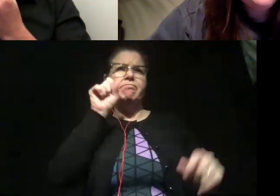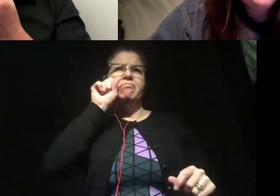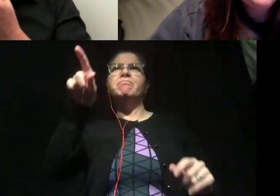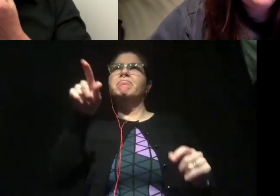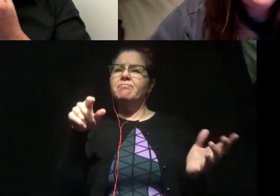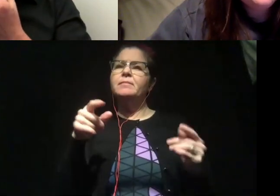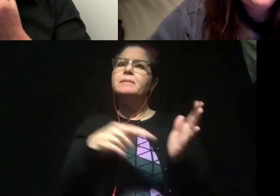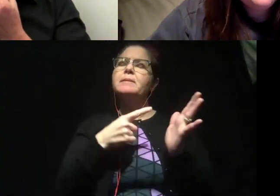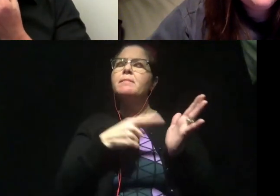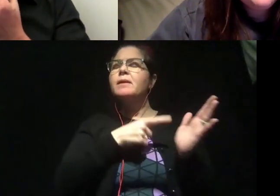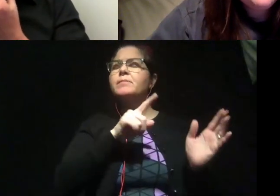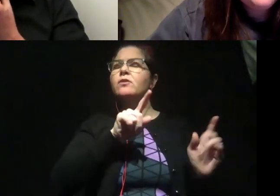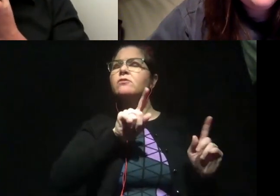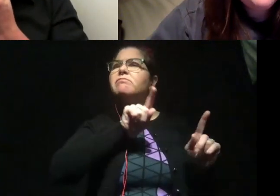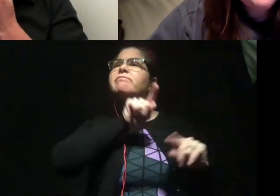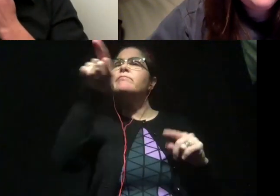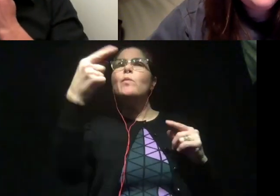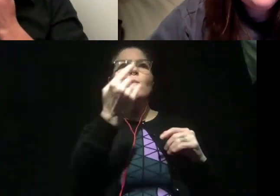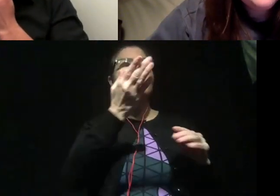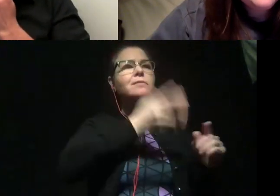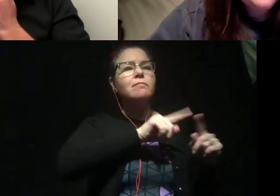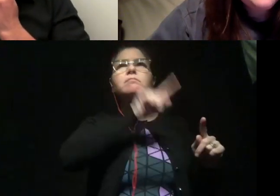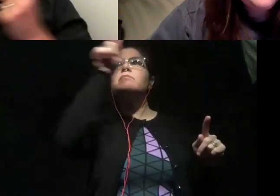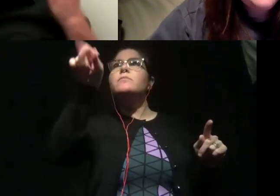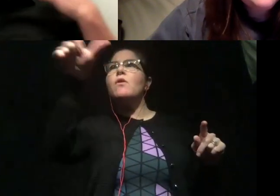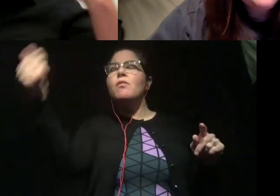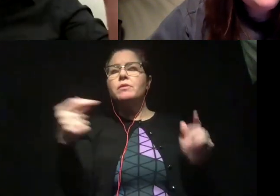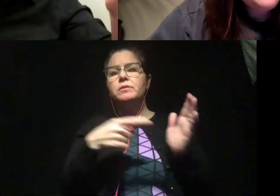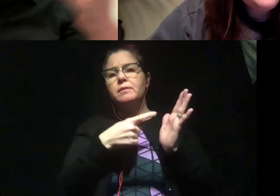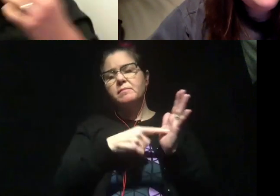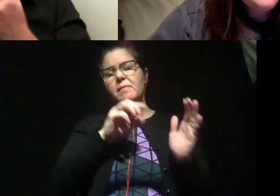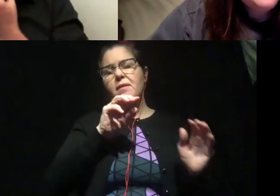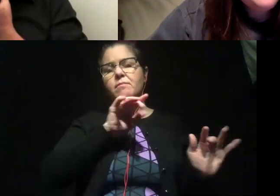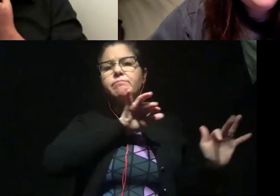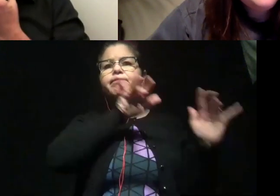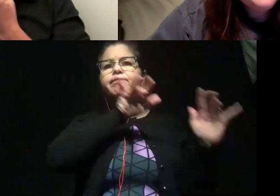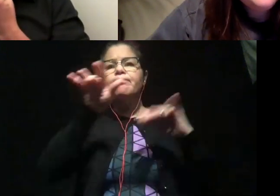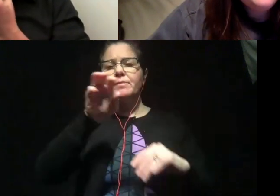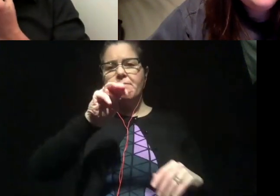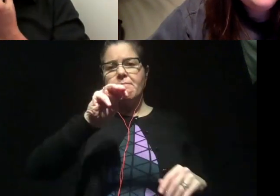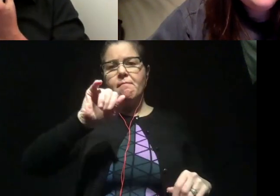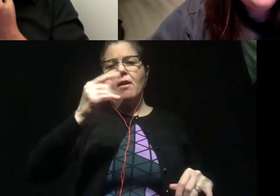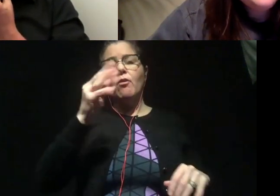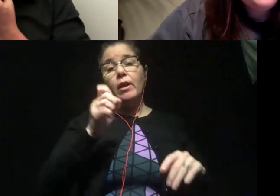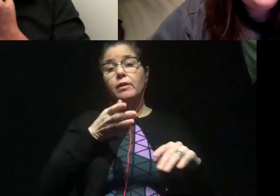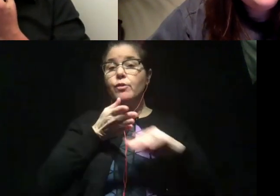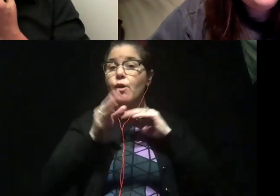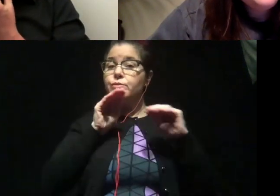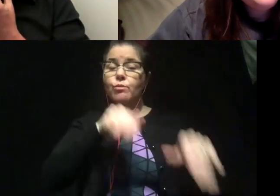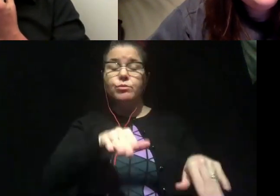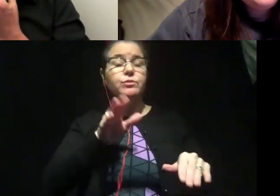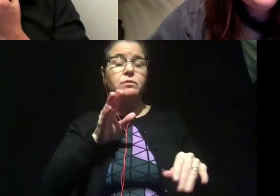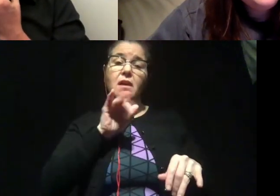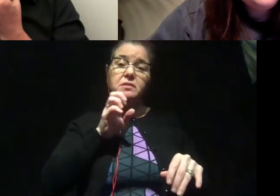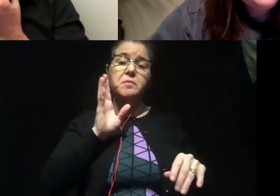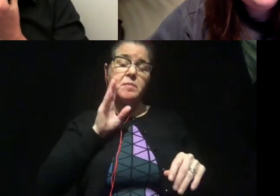just migrating across the ice sheet from one edge of Greenland to the other. Birds do migrate. They'll migrate across oceans and they'll migrate over the ice sheet. Sometimes,